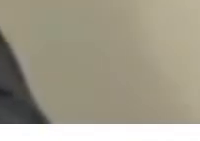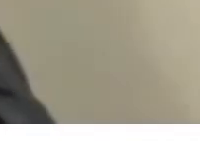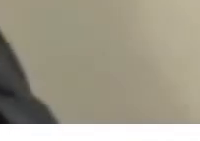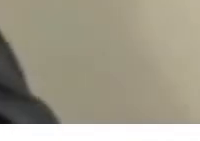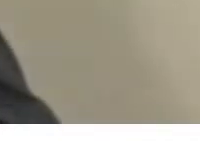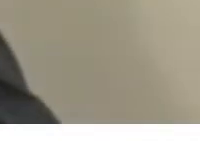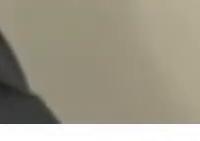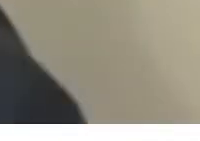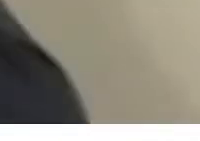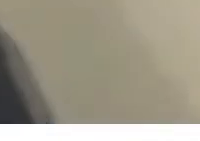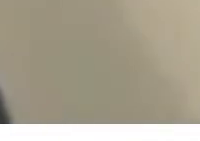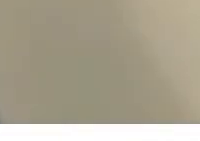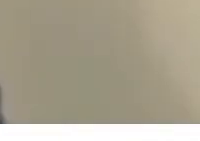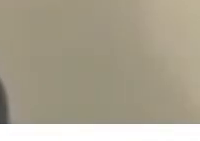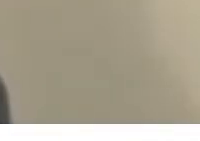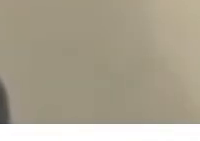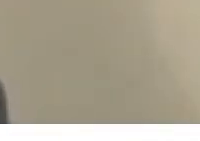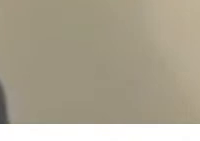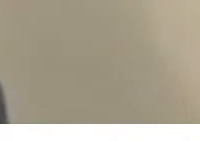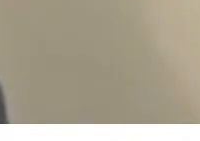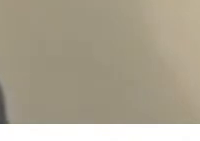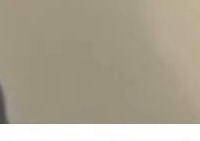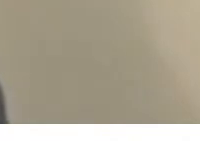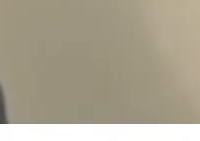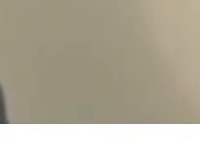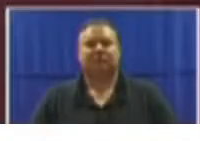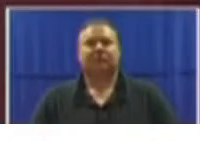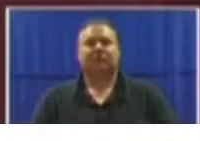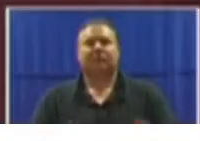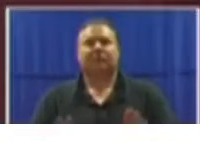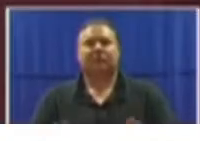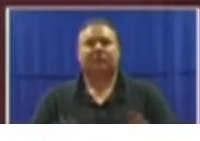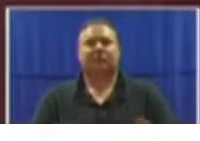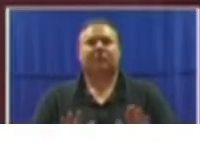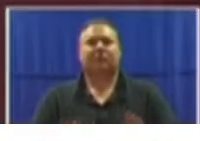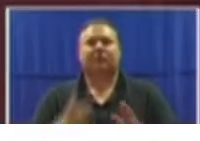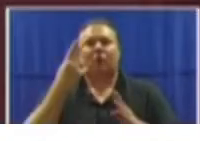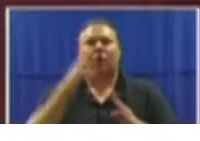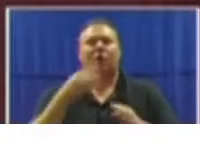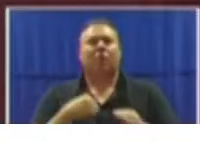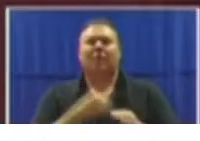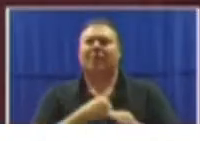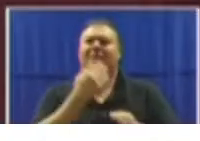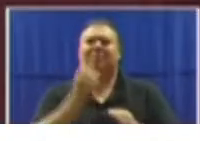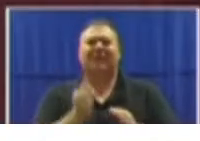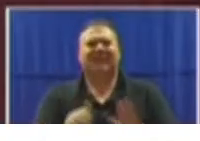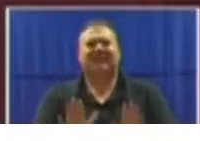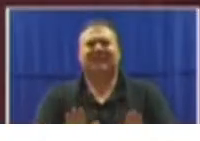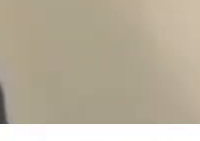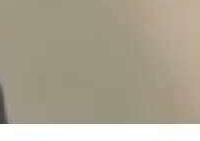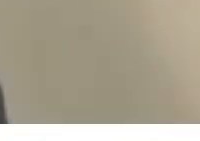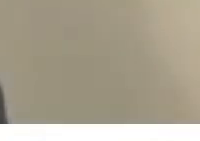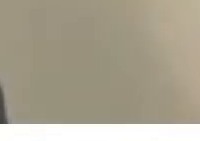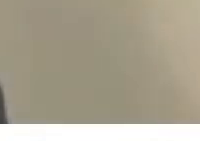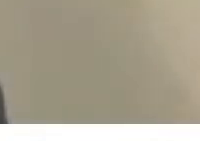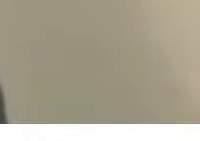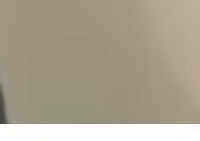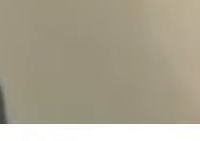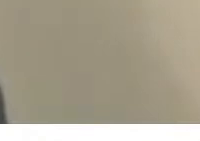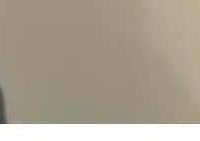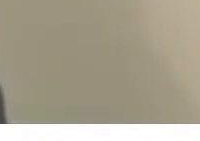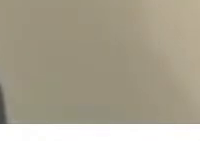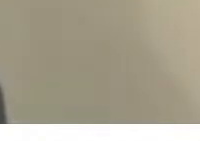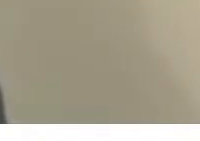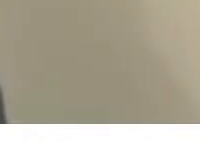Even the President has confirmed that the ANC is and that the party